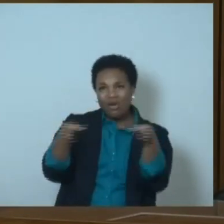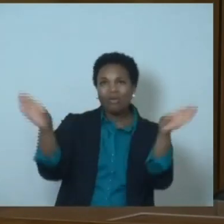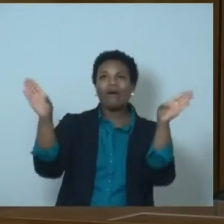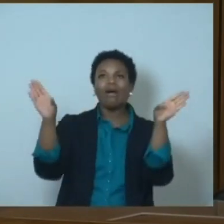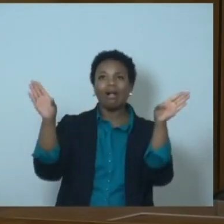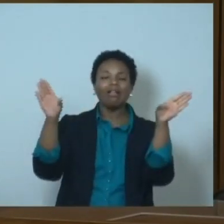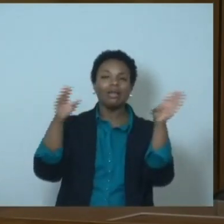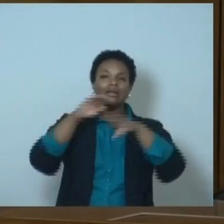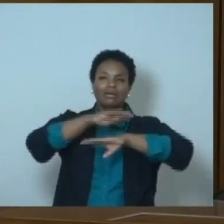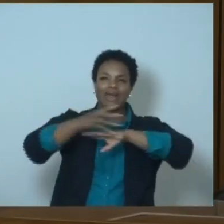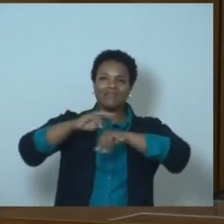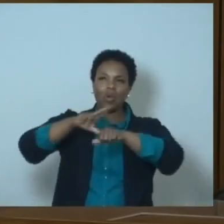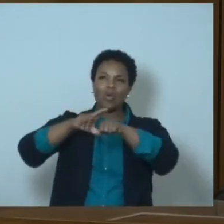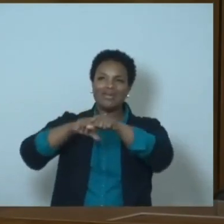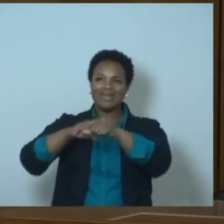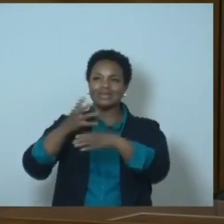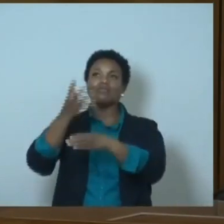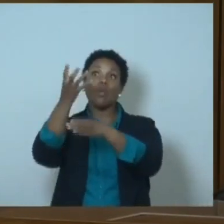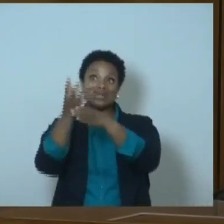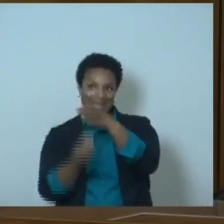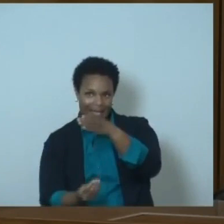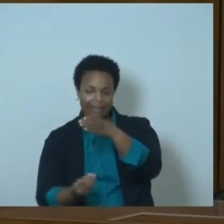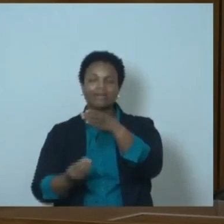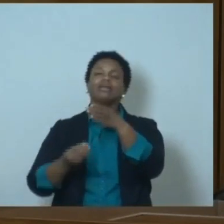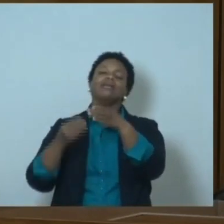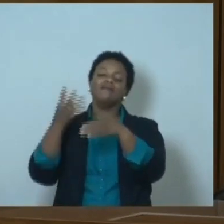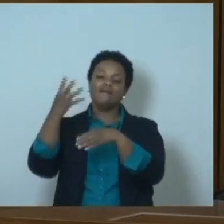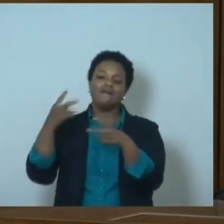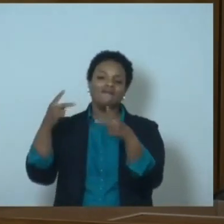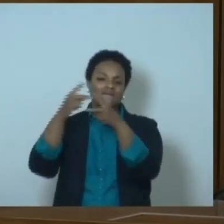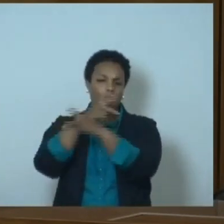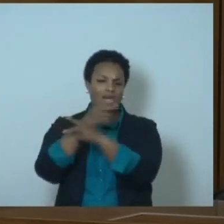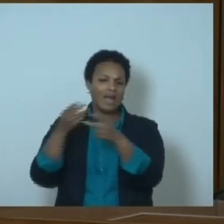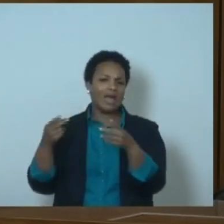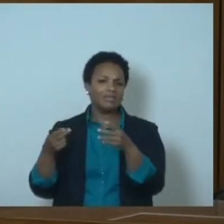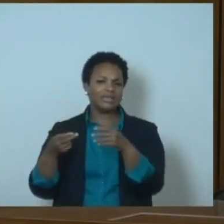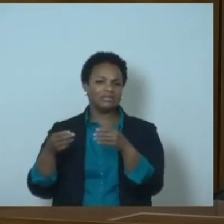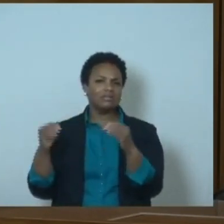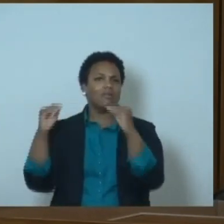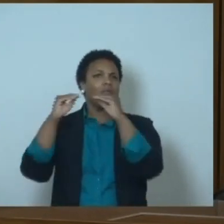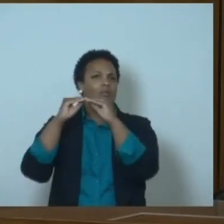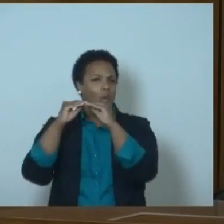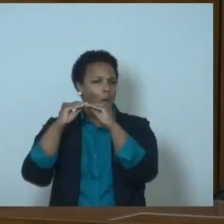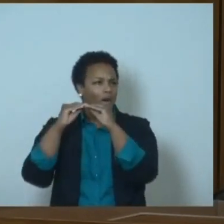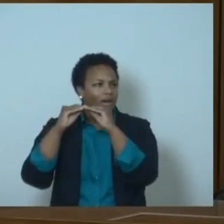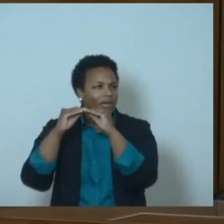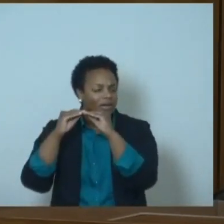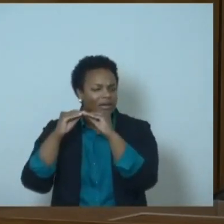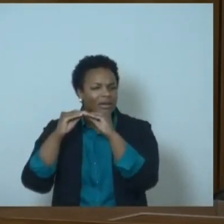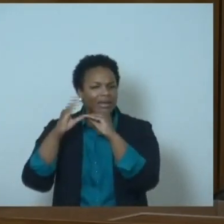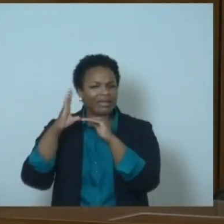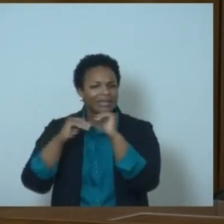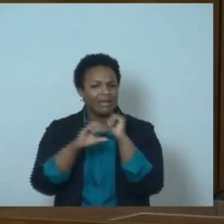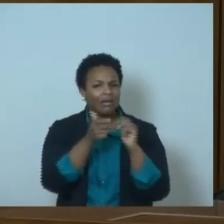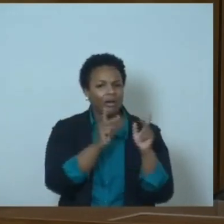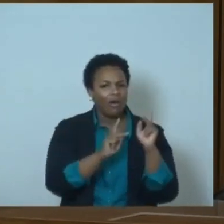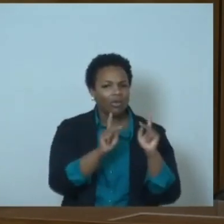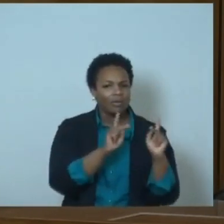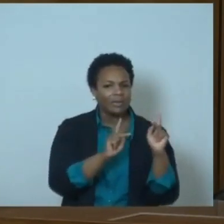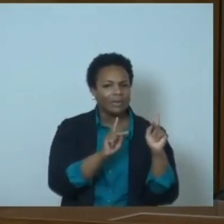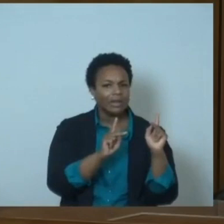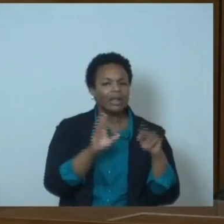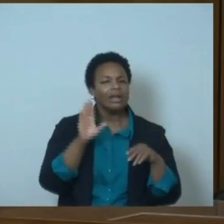Navajo Nation, with a level or even with other people mortality rate, that this may be due to